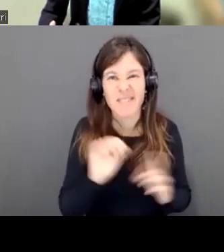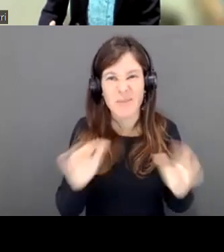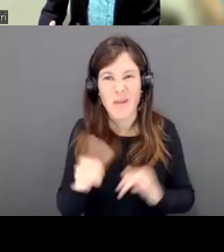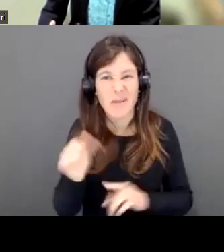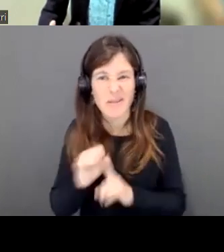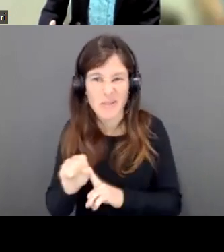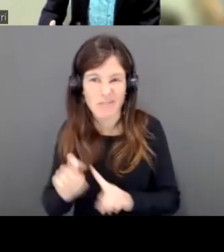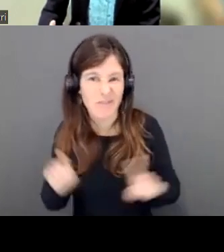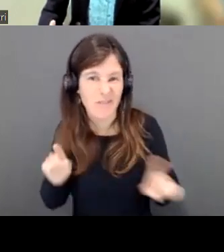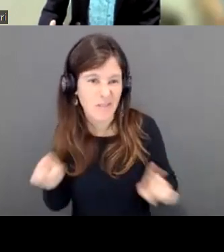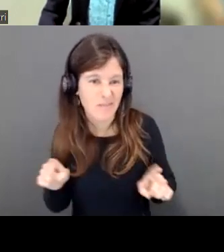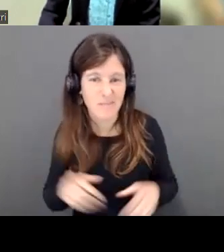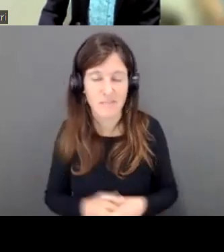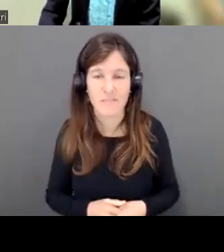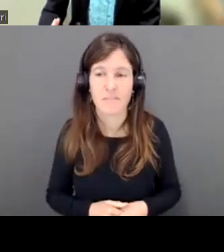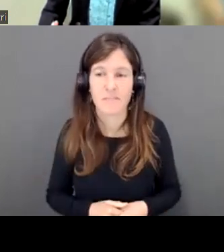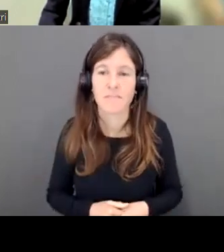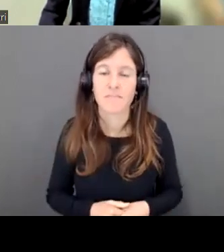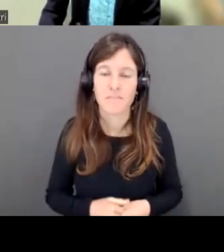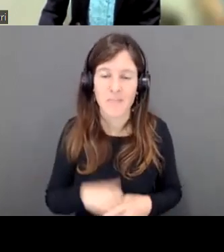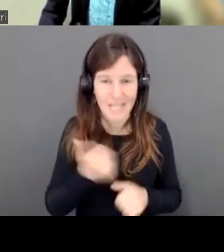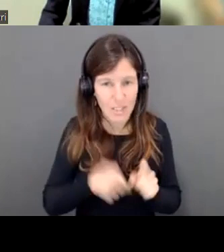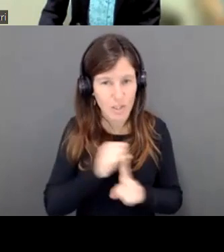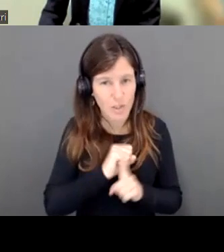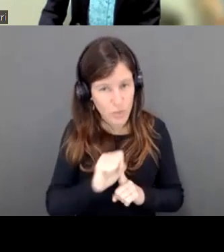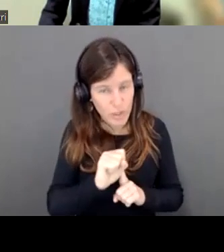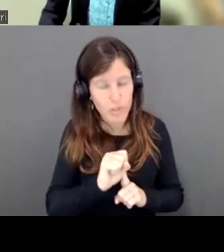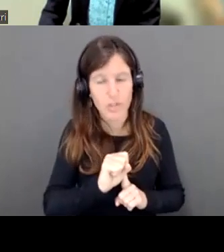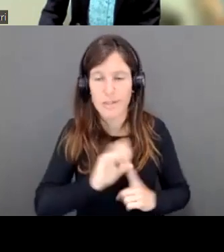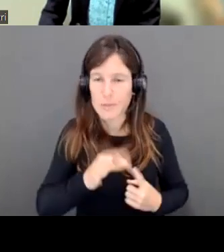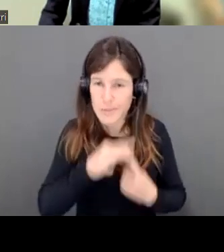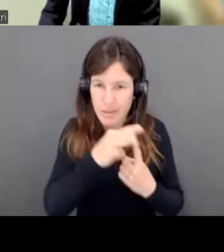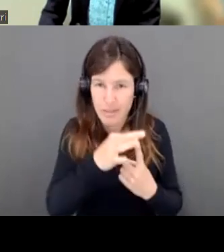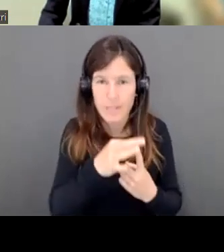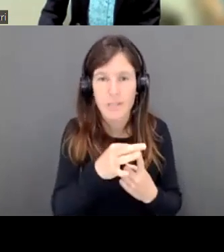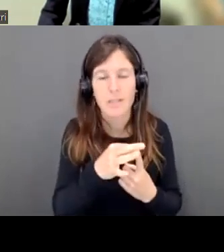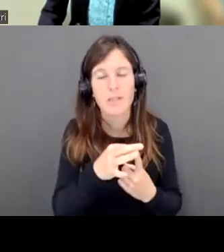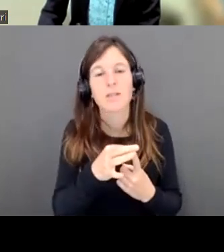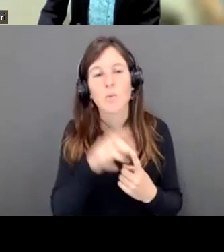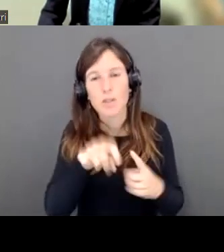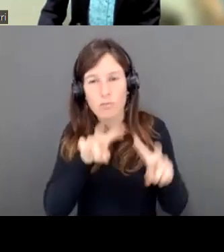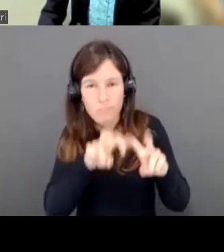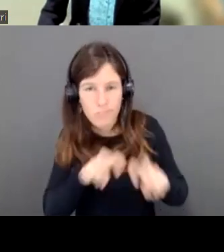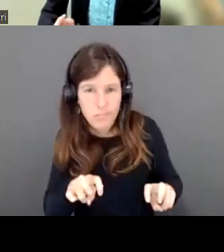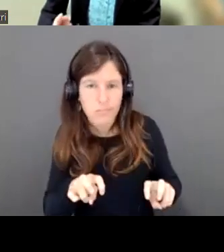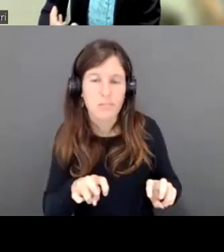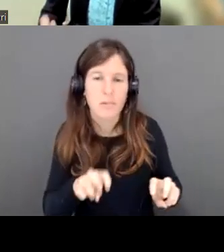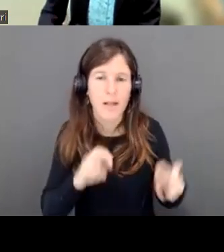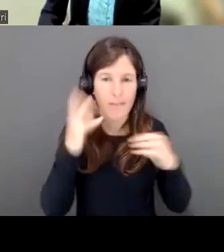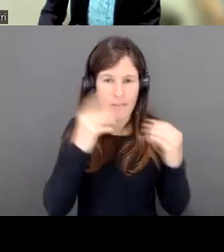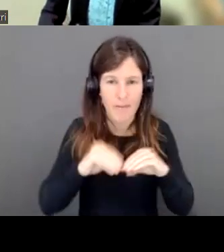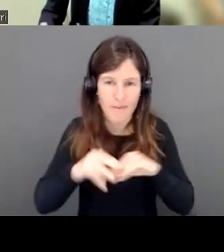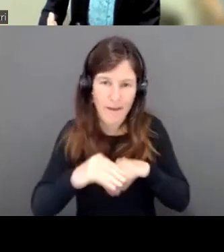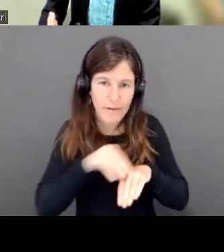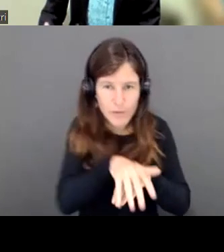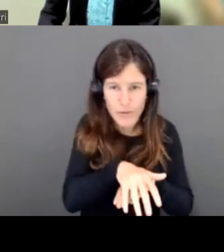unique. We want to explain why we're doing what we're doing. So justifying our decisions in using